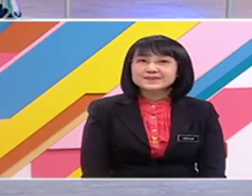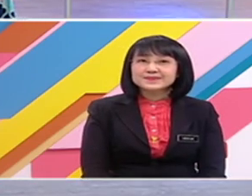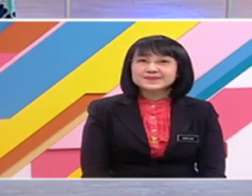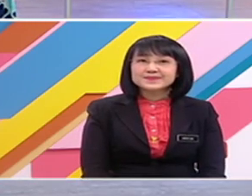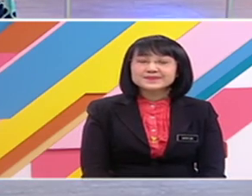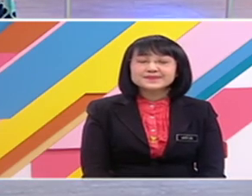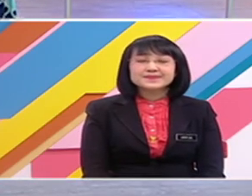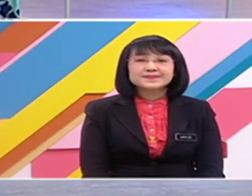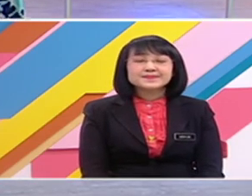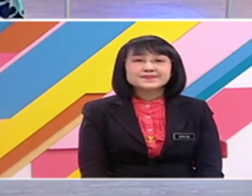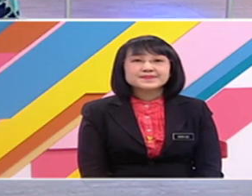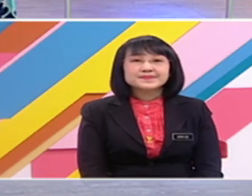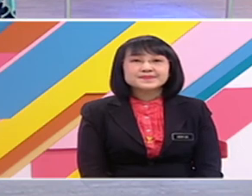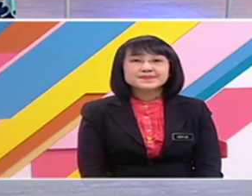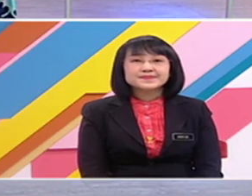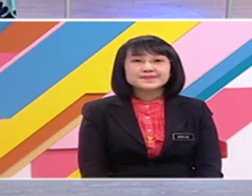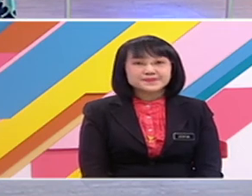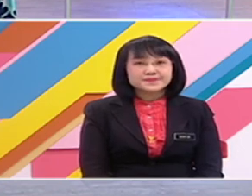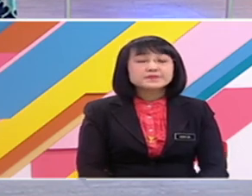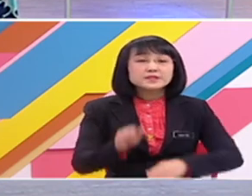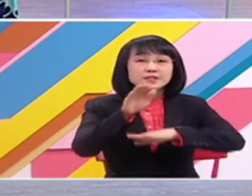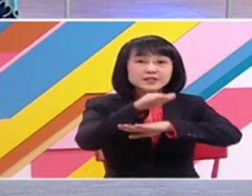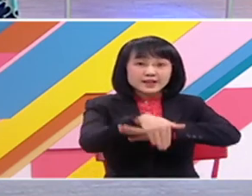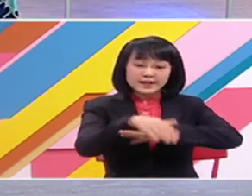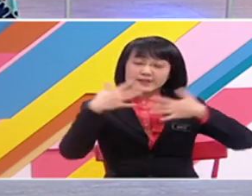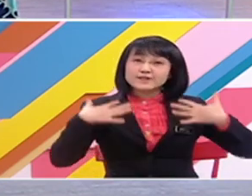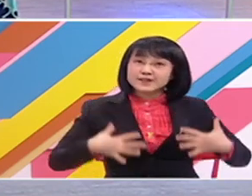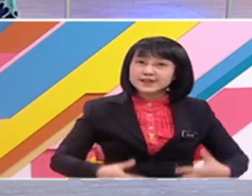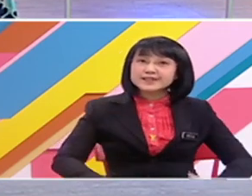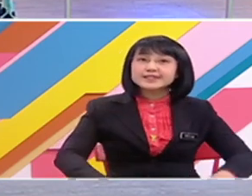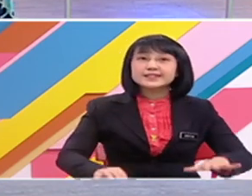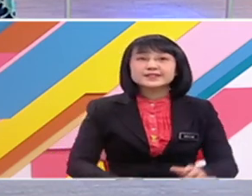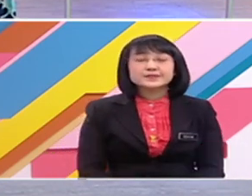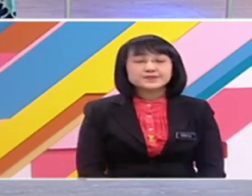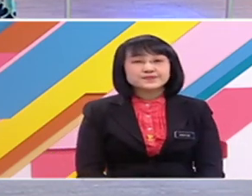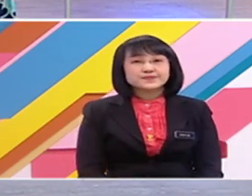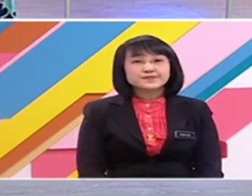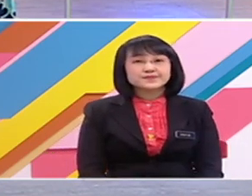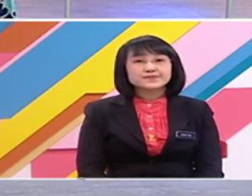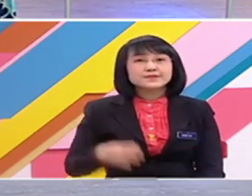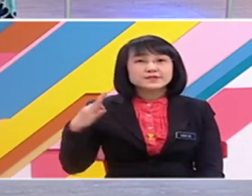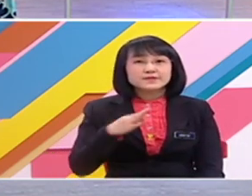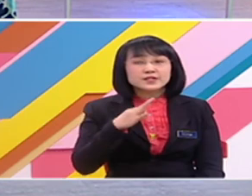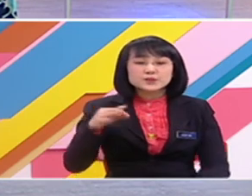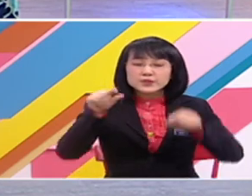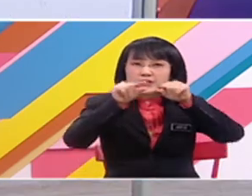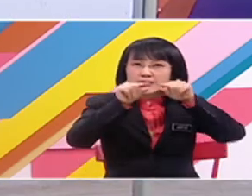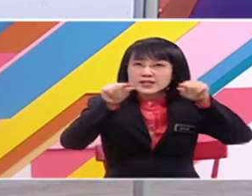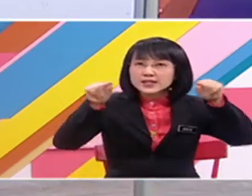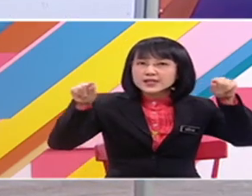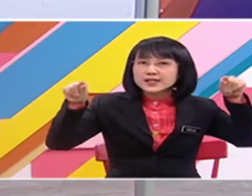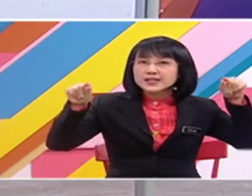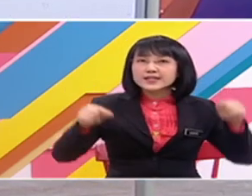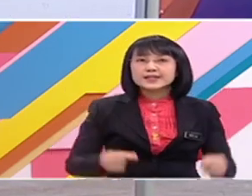for dresses? Evening dress. Oh, evening dress. Evening dress. The fabric is more thin. It's thin and